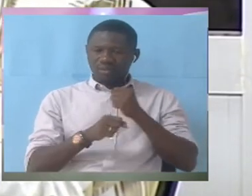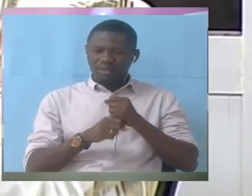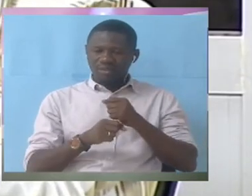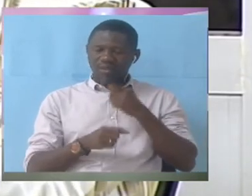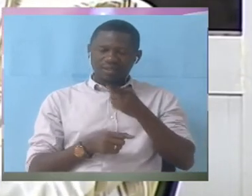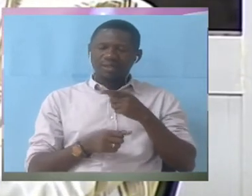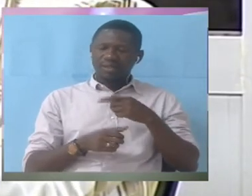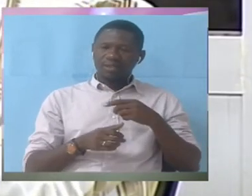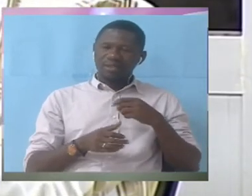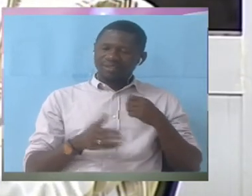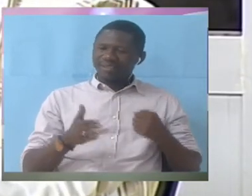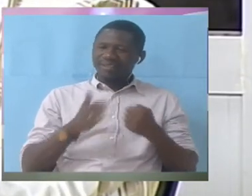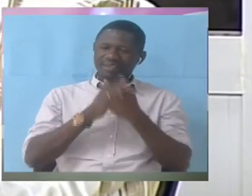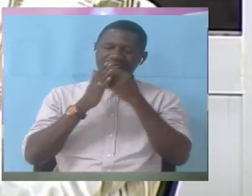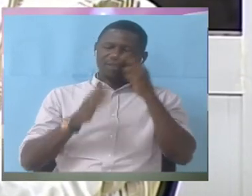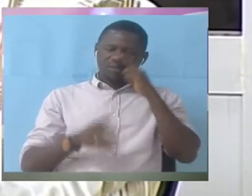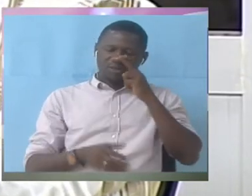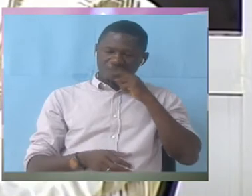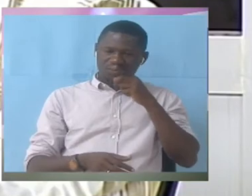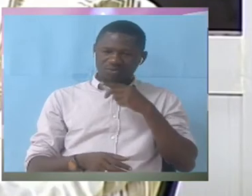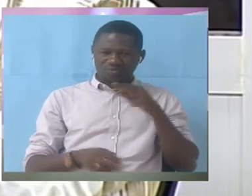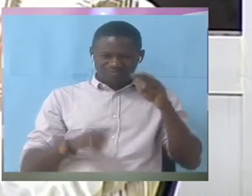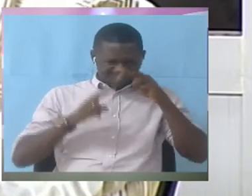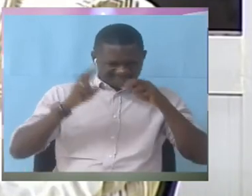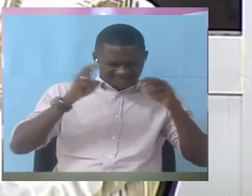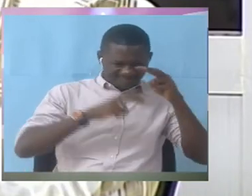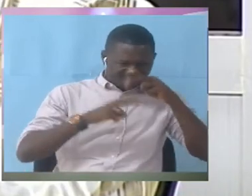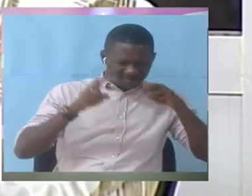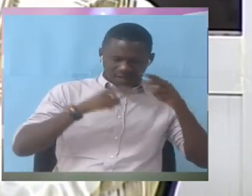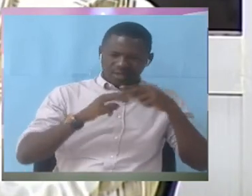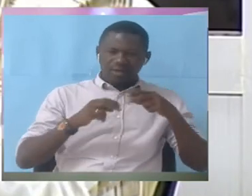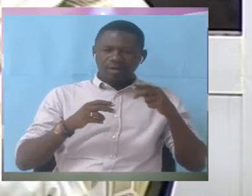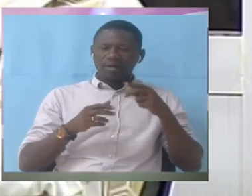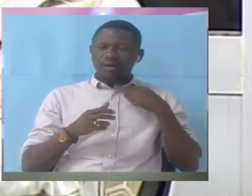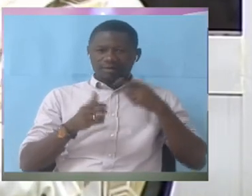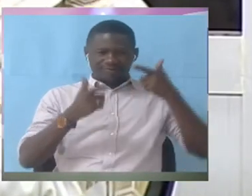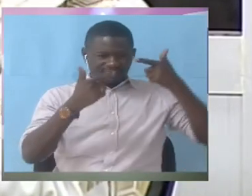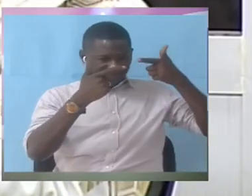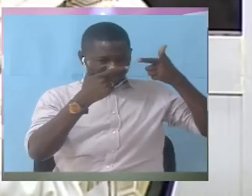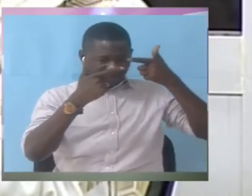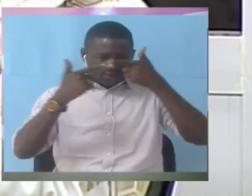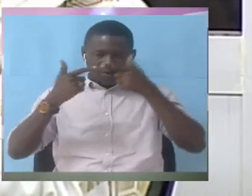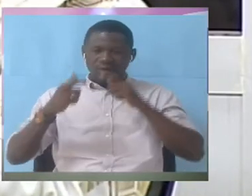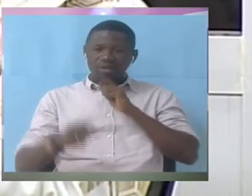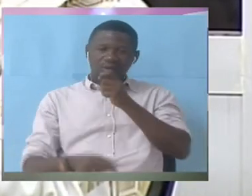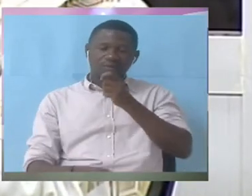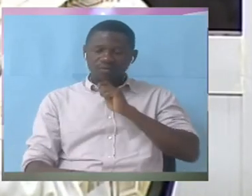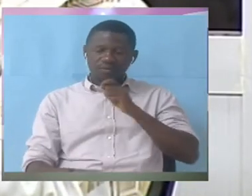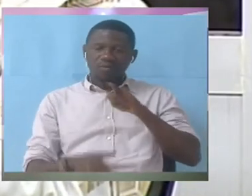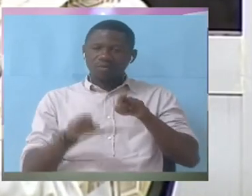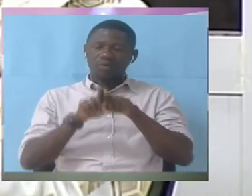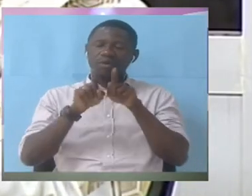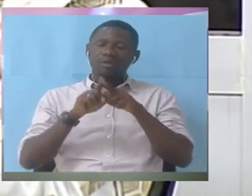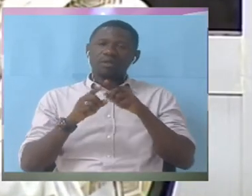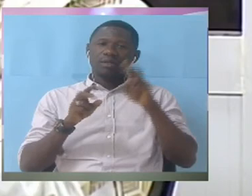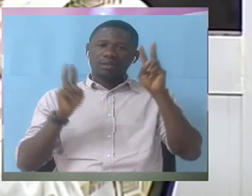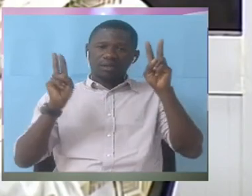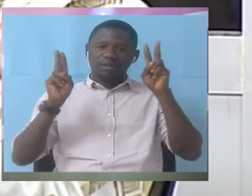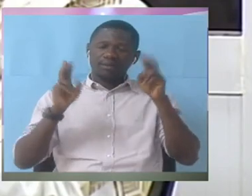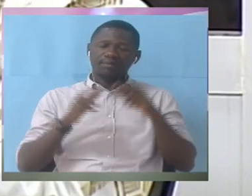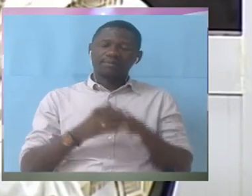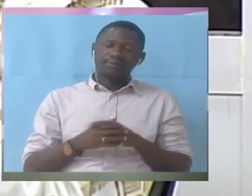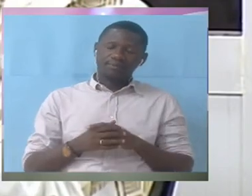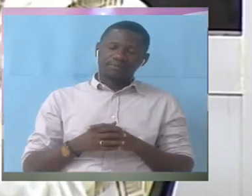that footage. Té ma nga sakuti RRC nañ def sen kemta lay katan pour jot interview bobu ma defone ci télé bi. I was made